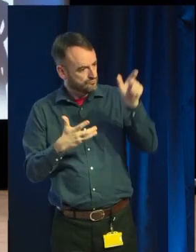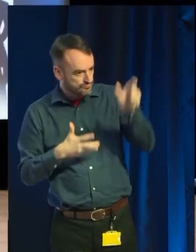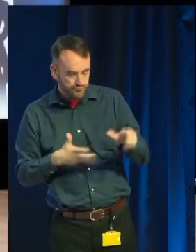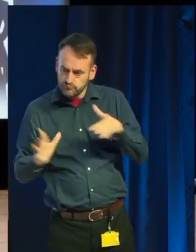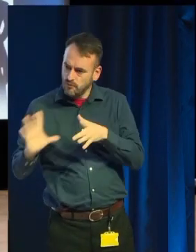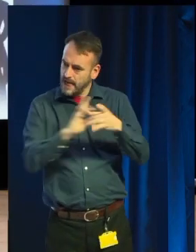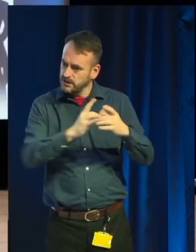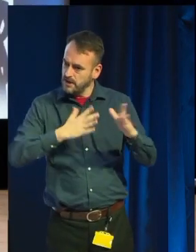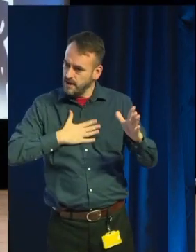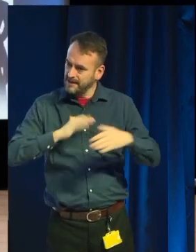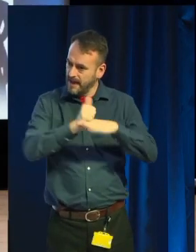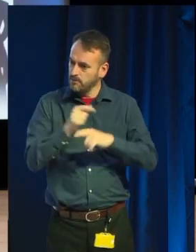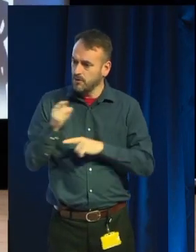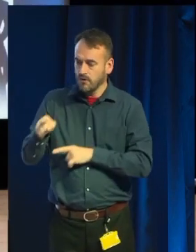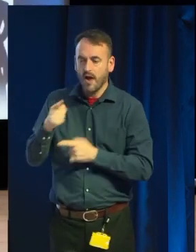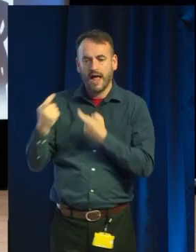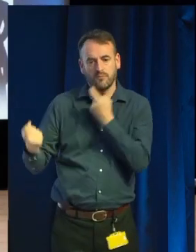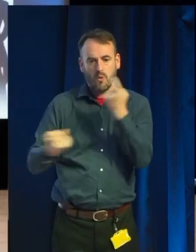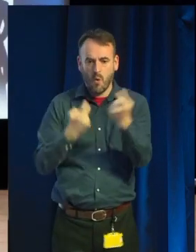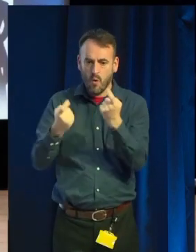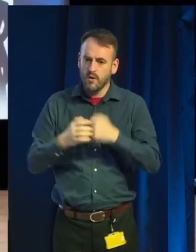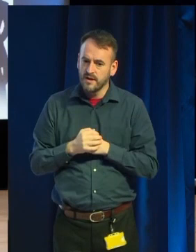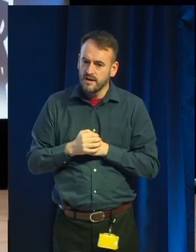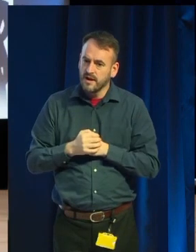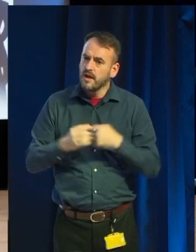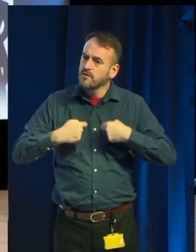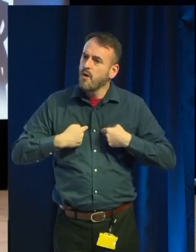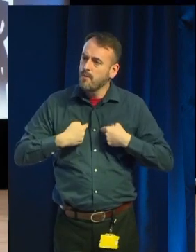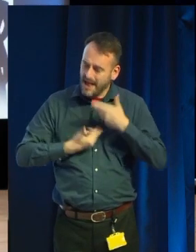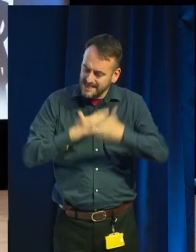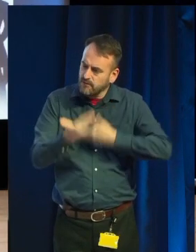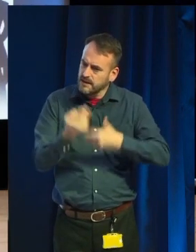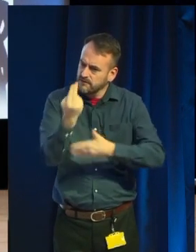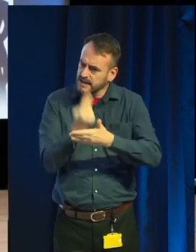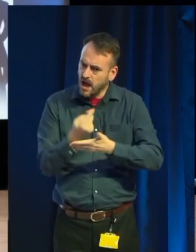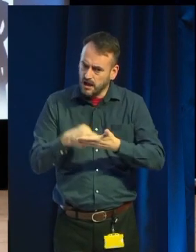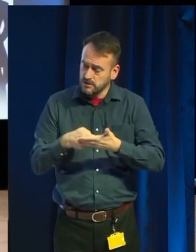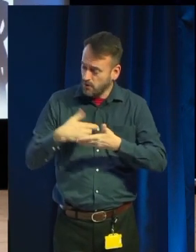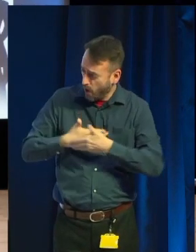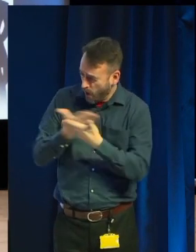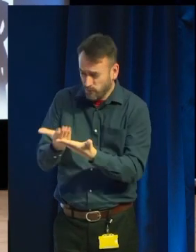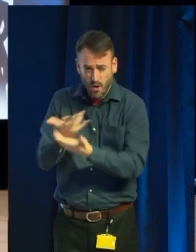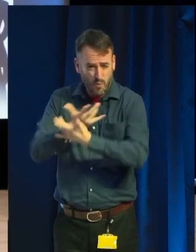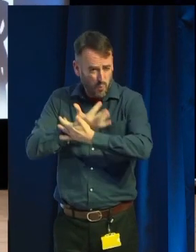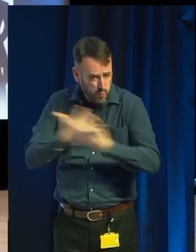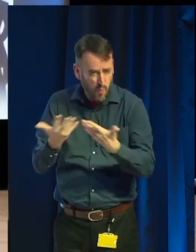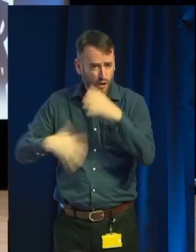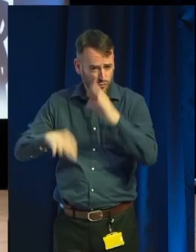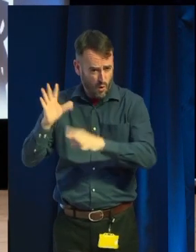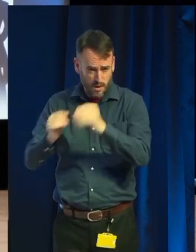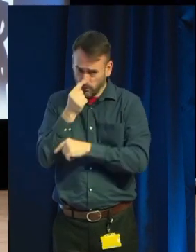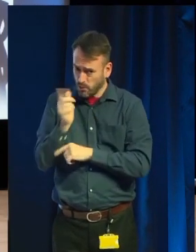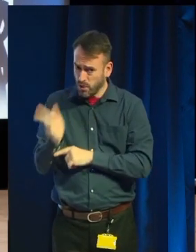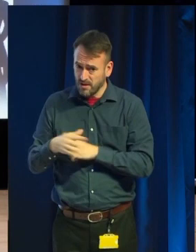narrative design, this means including as much choices as possible, even if we all know